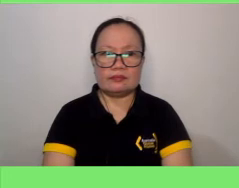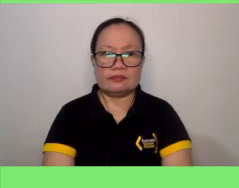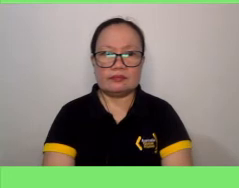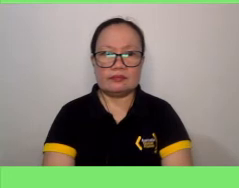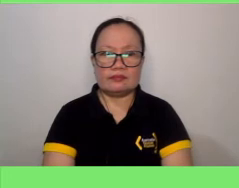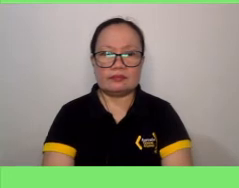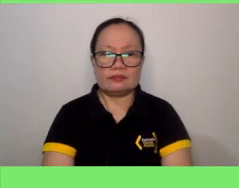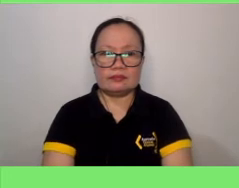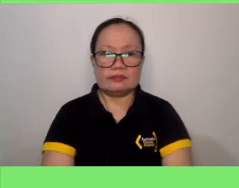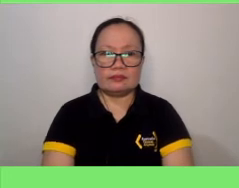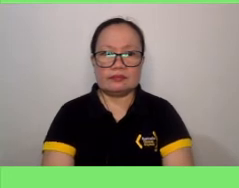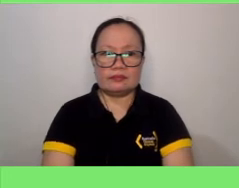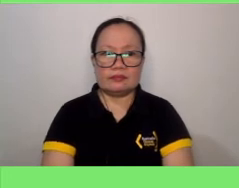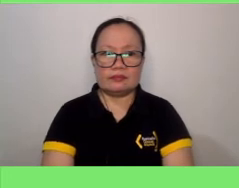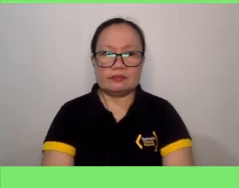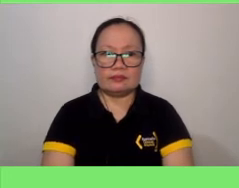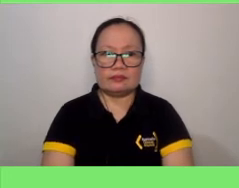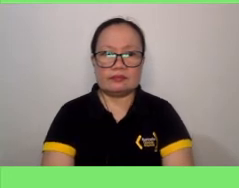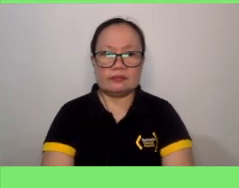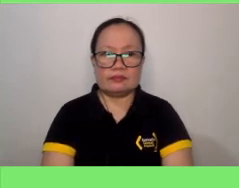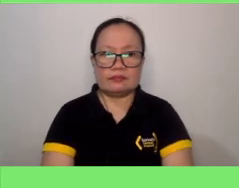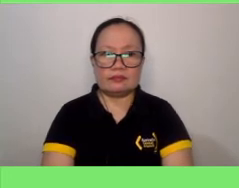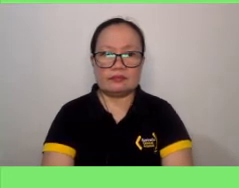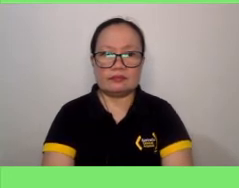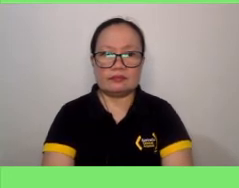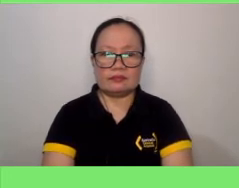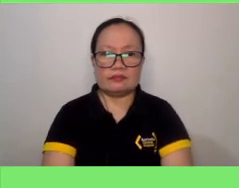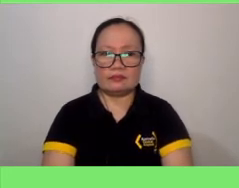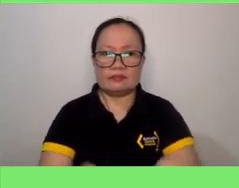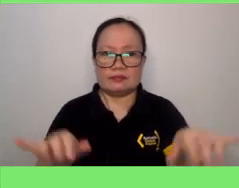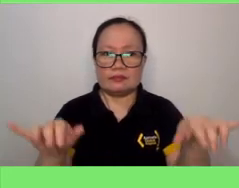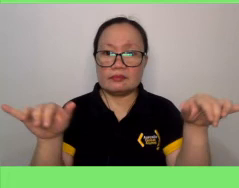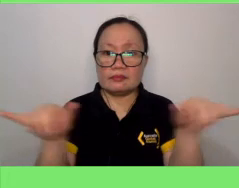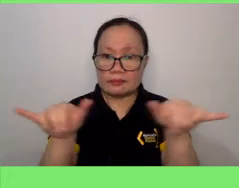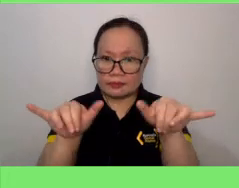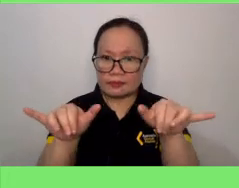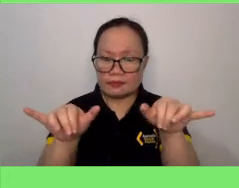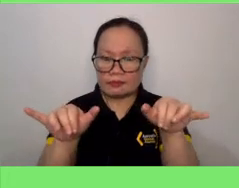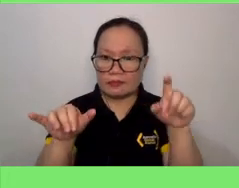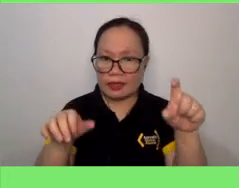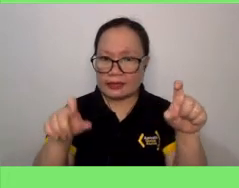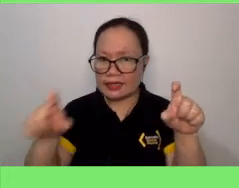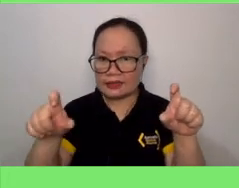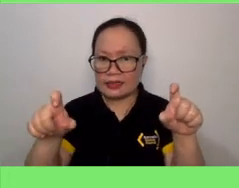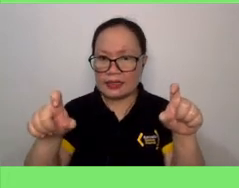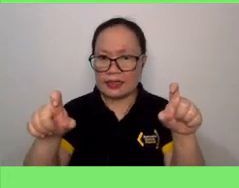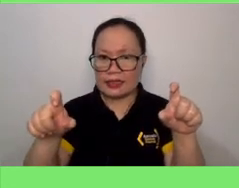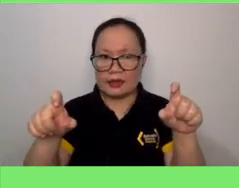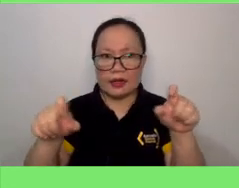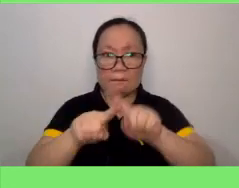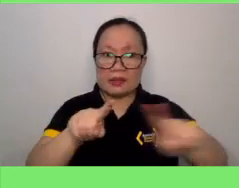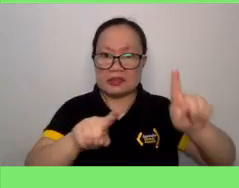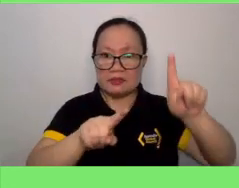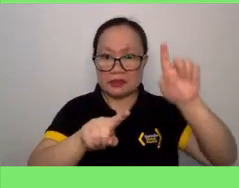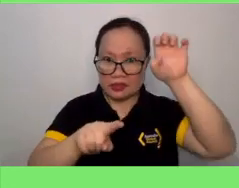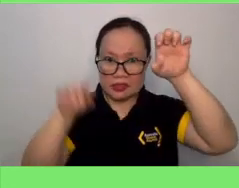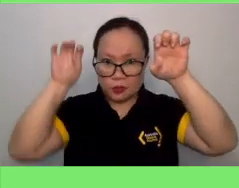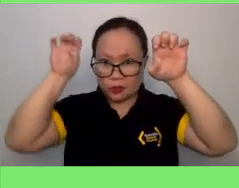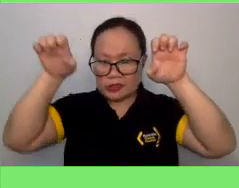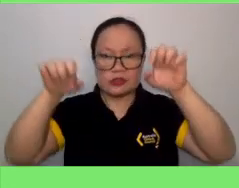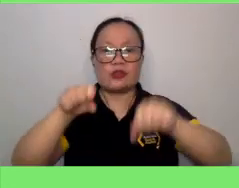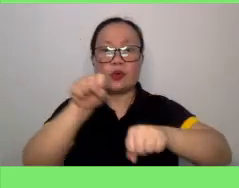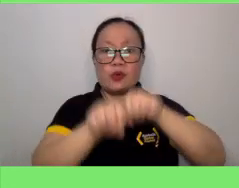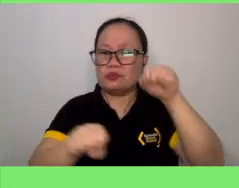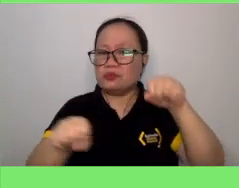yan. Yes, pero pag sinabi nating like terms, dapat pareho rin po yung